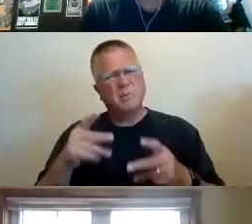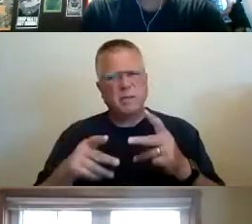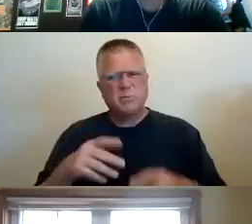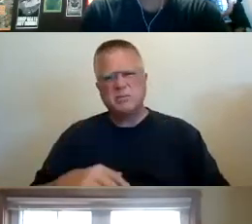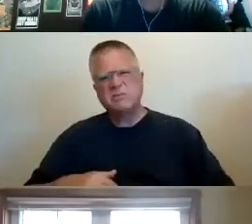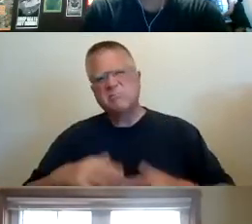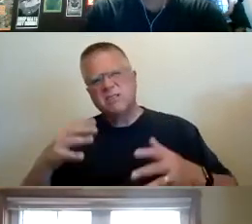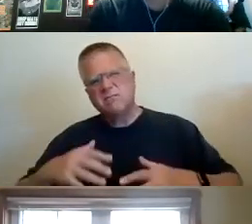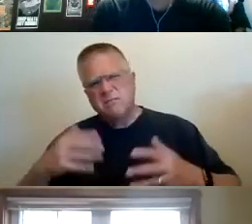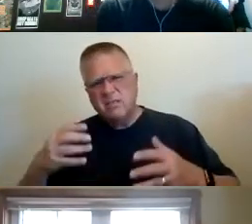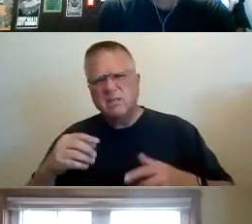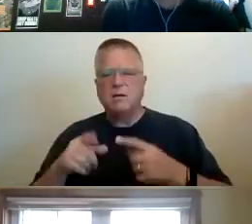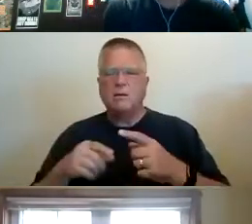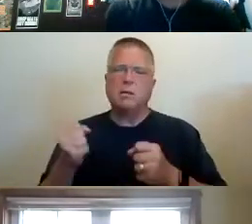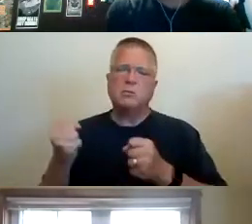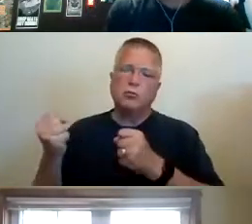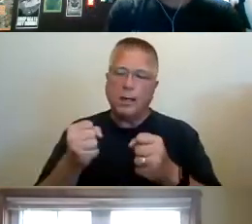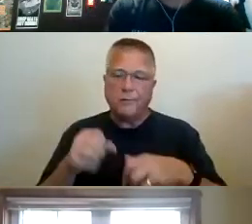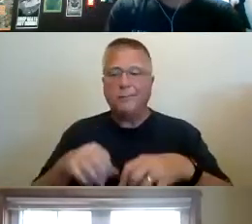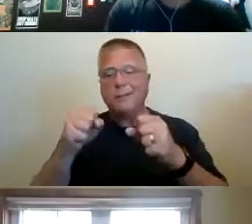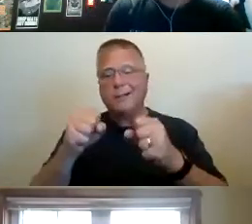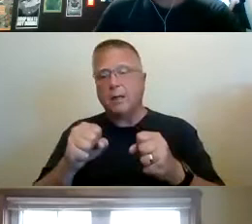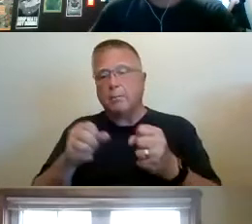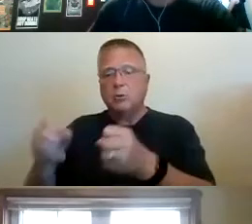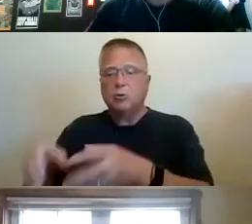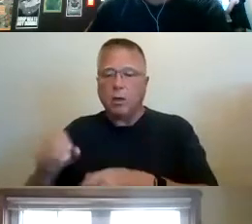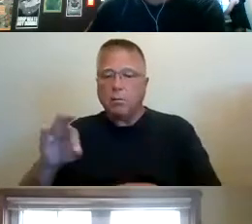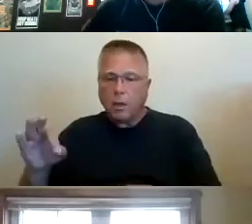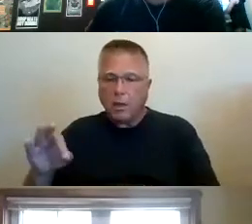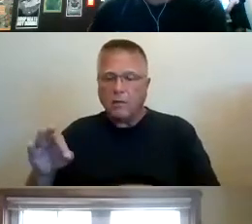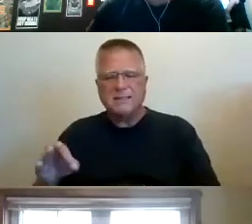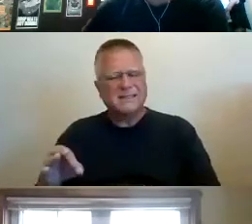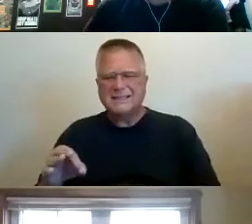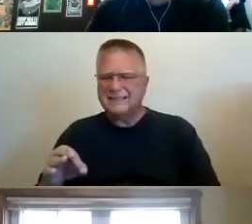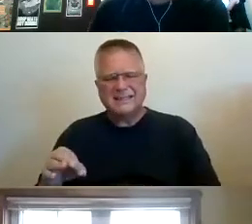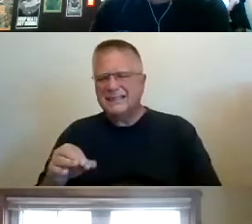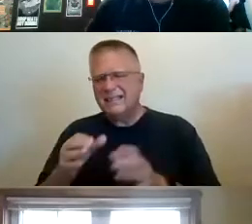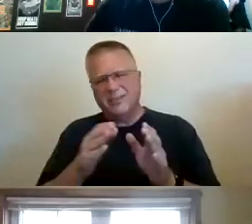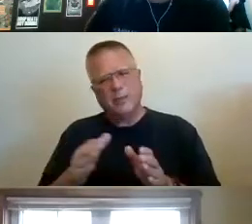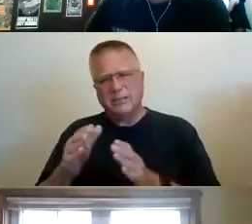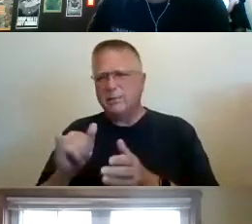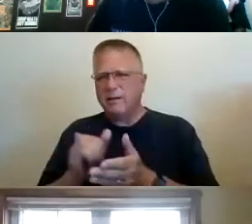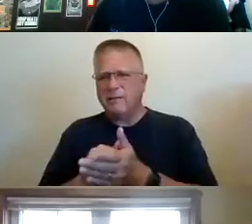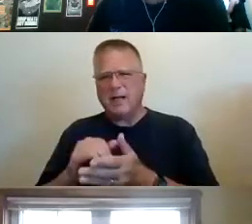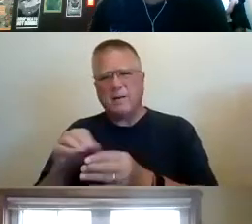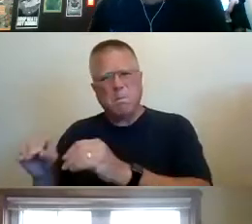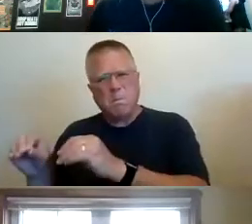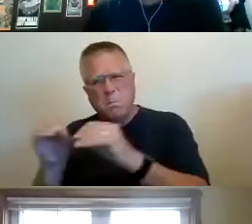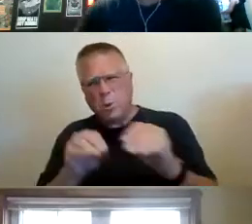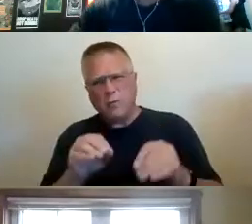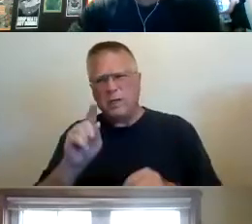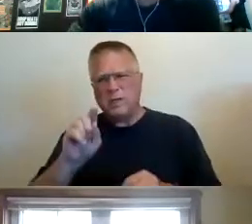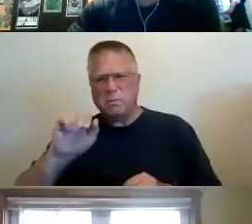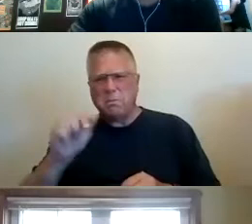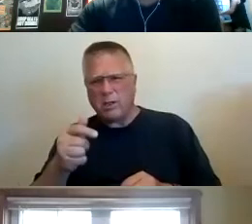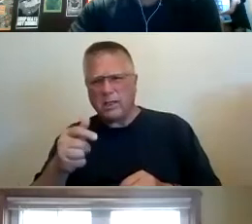and drop-offs, about just the arrangement of that, moving the parking away from the curb as